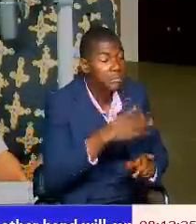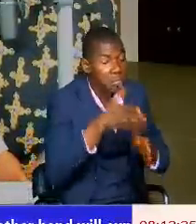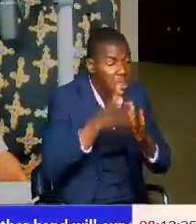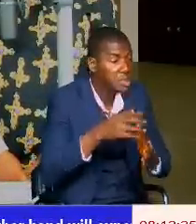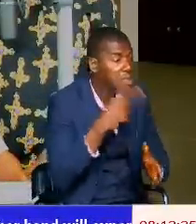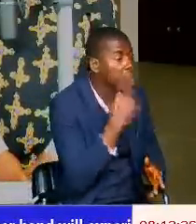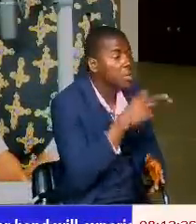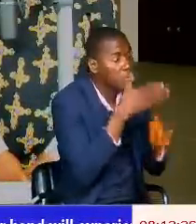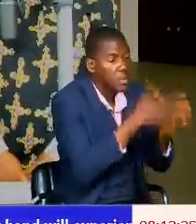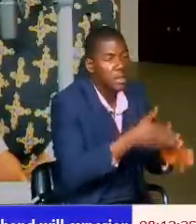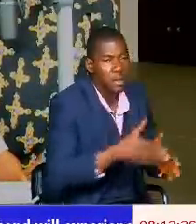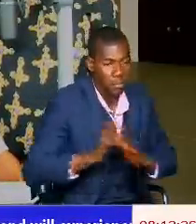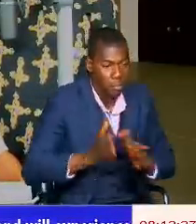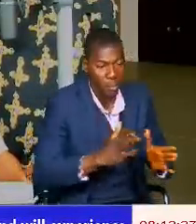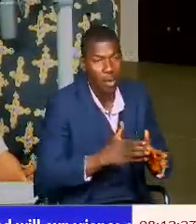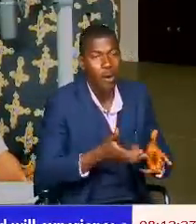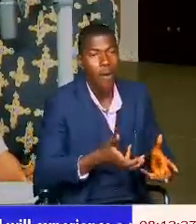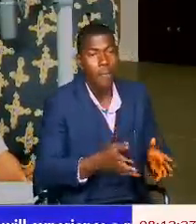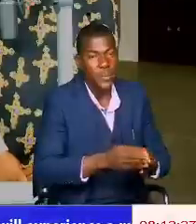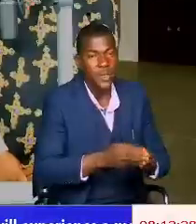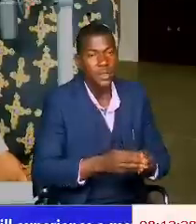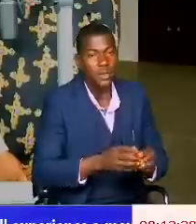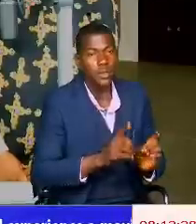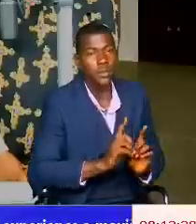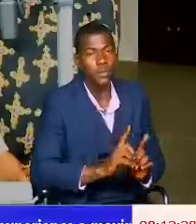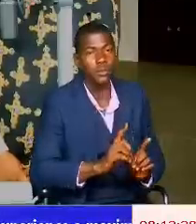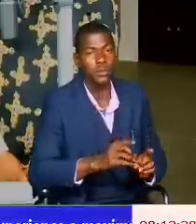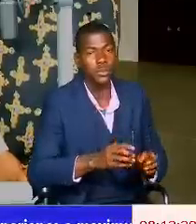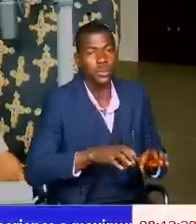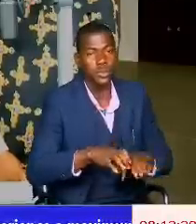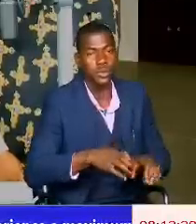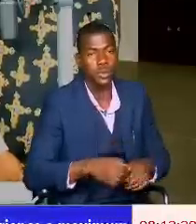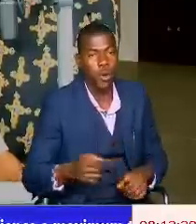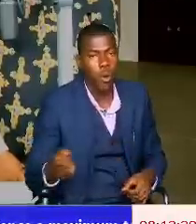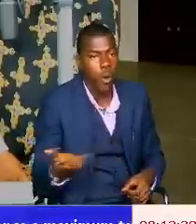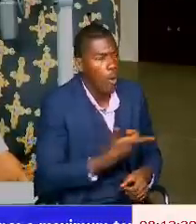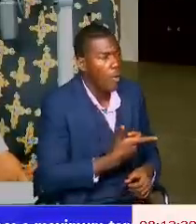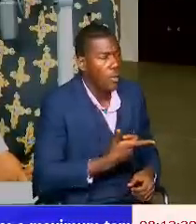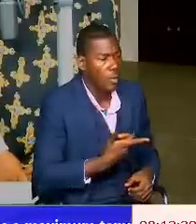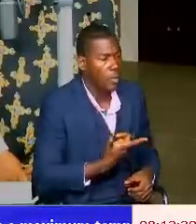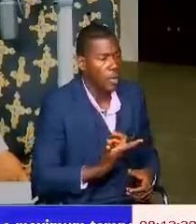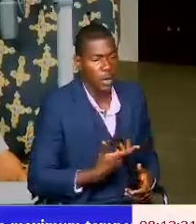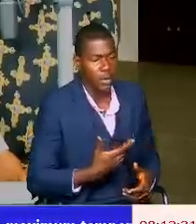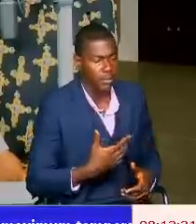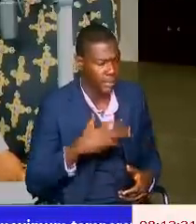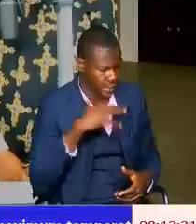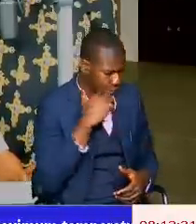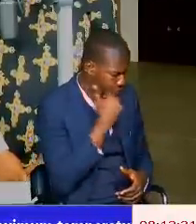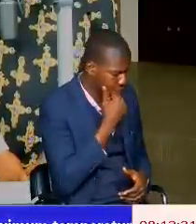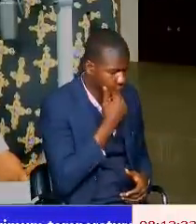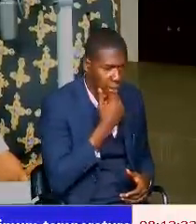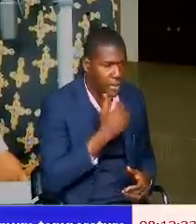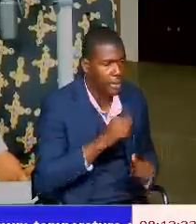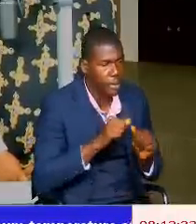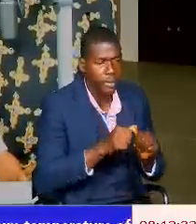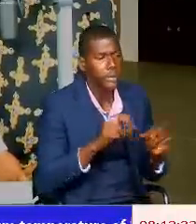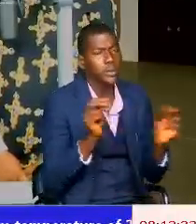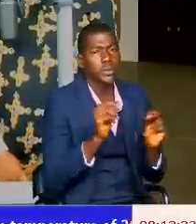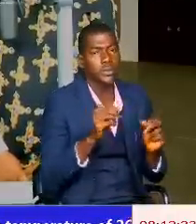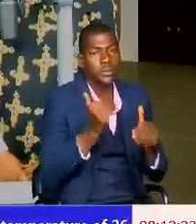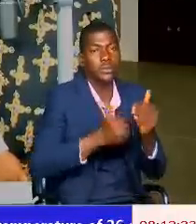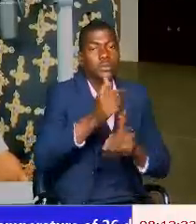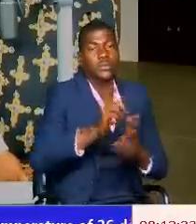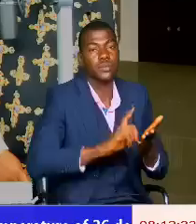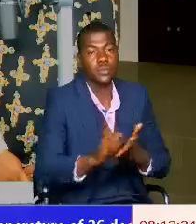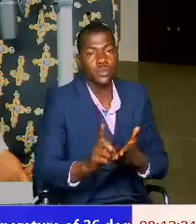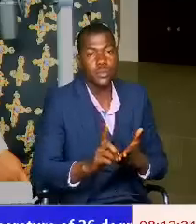See so person. They do meeting. She enter there, shame catch all of them. They no fit continue with the plan again. The following week,